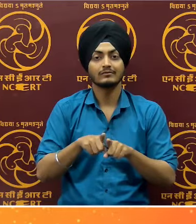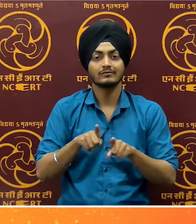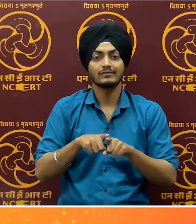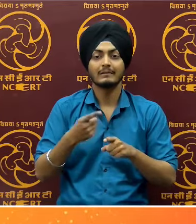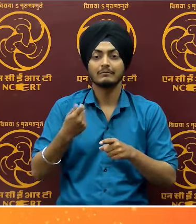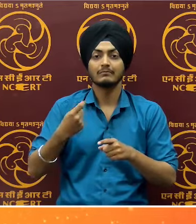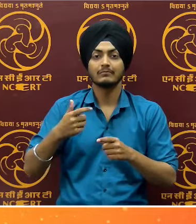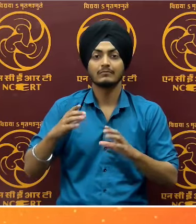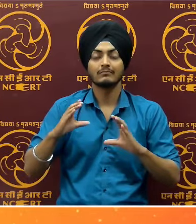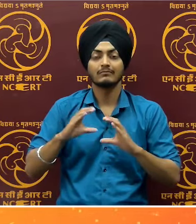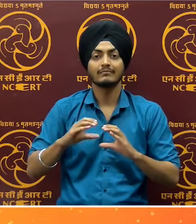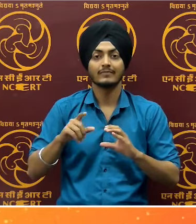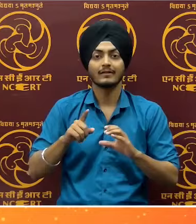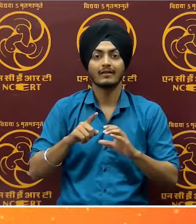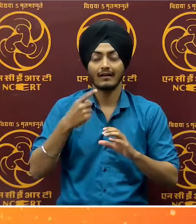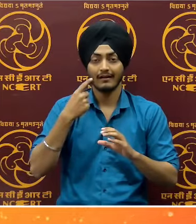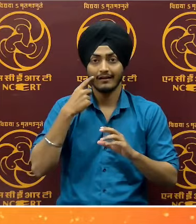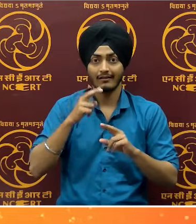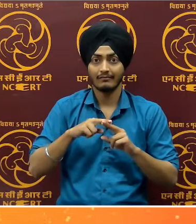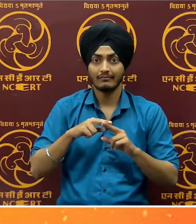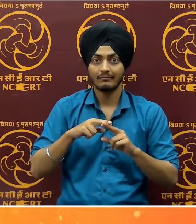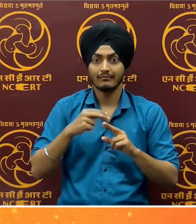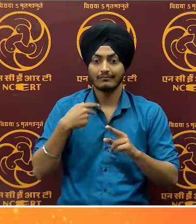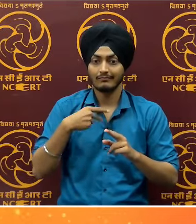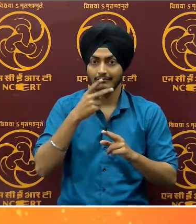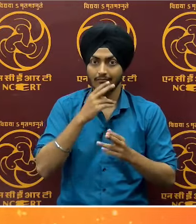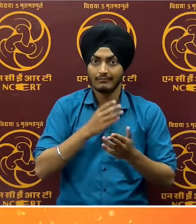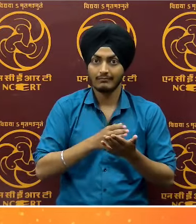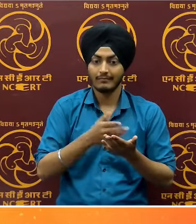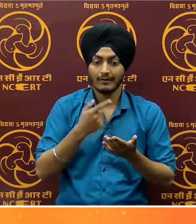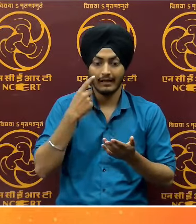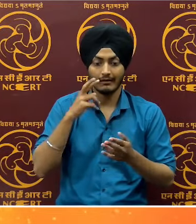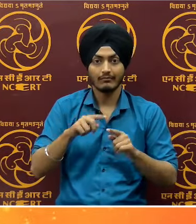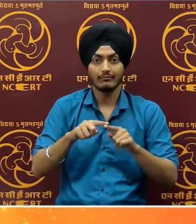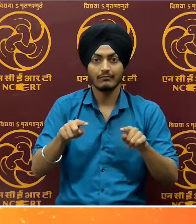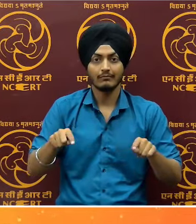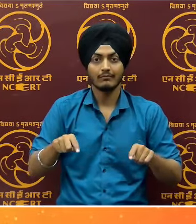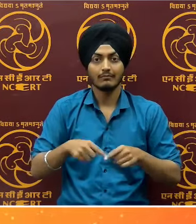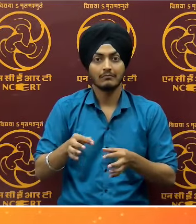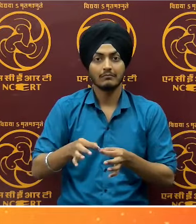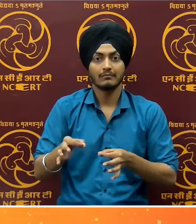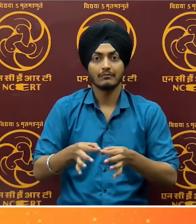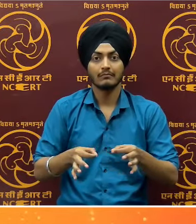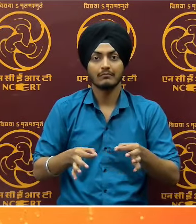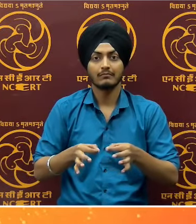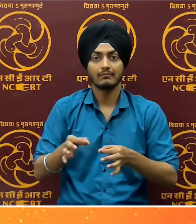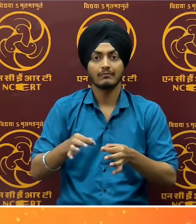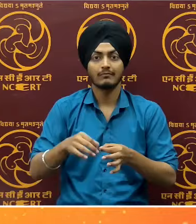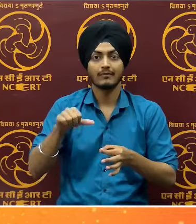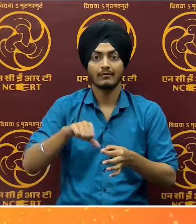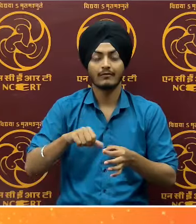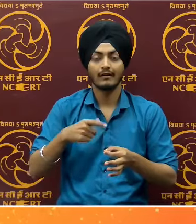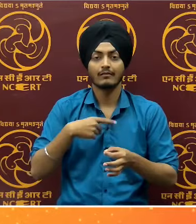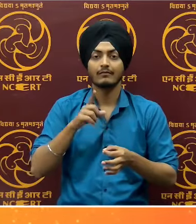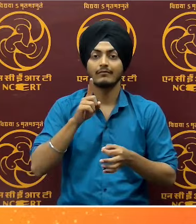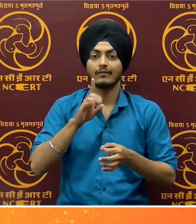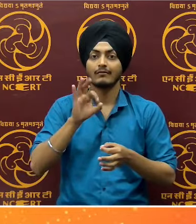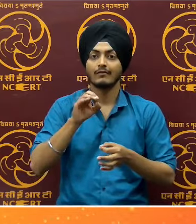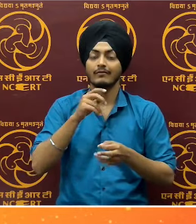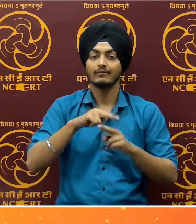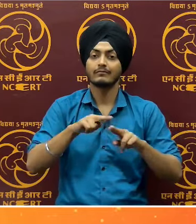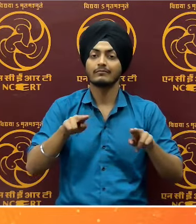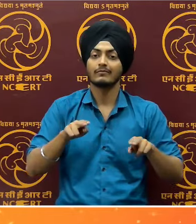because the kind of uneven distribution of land, 150 families out of 450